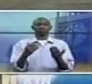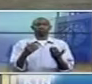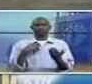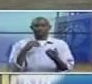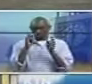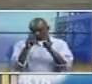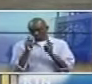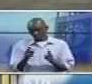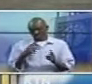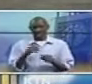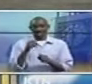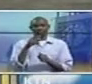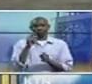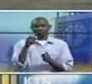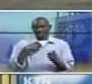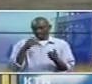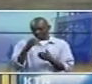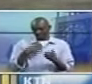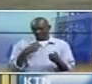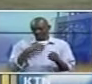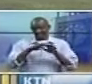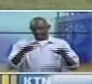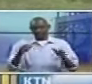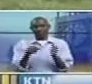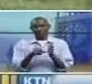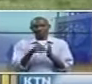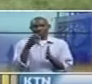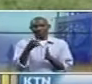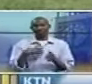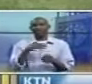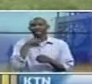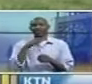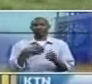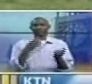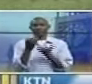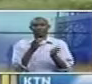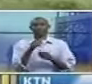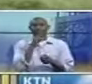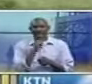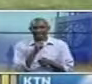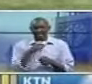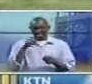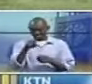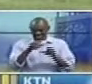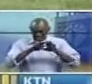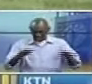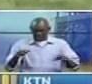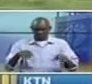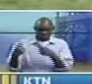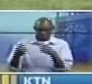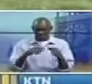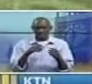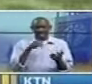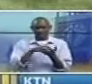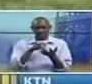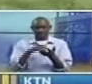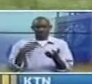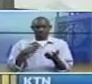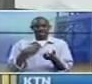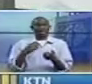over yesterday as a tussle over land resulted in the death of a businessman. The controversial land is associated with a retired